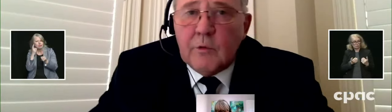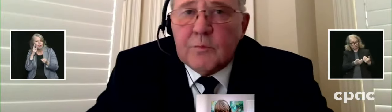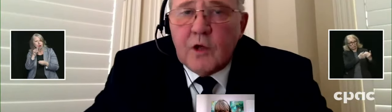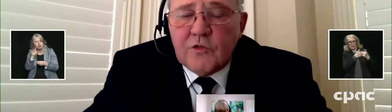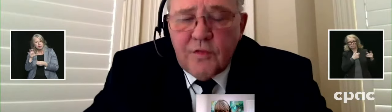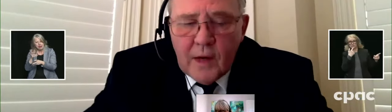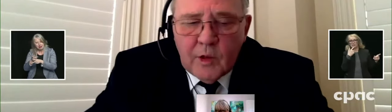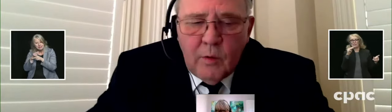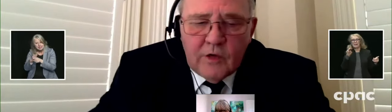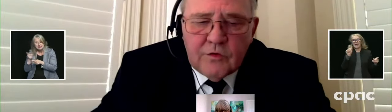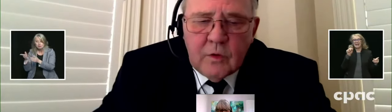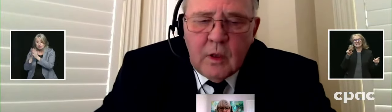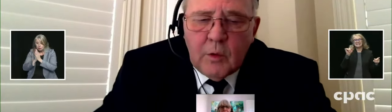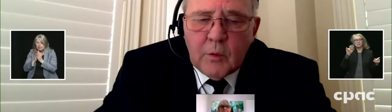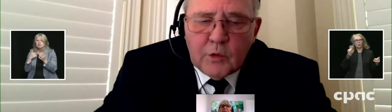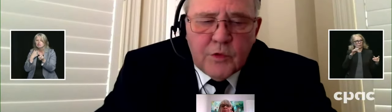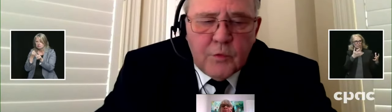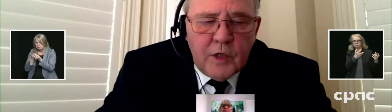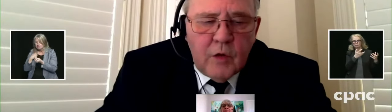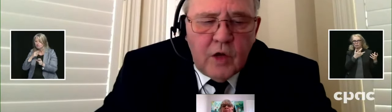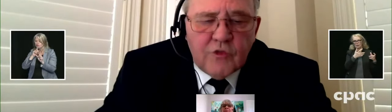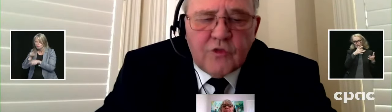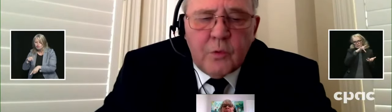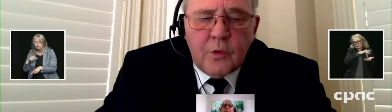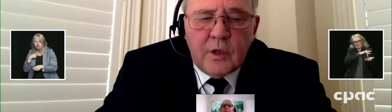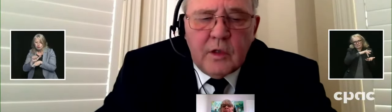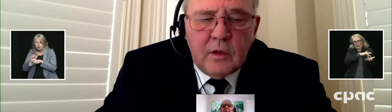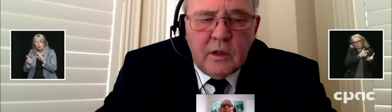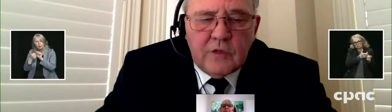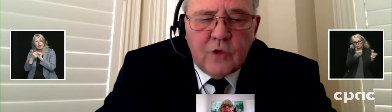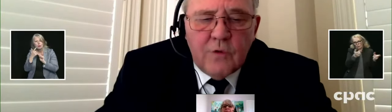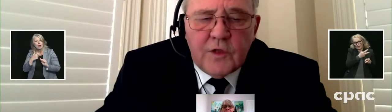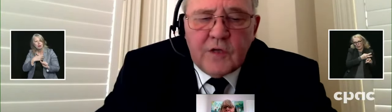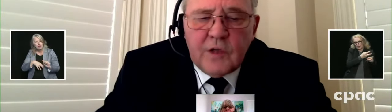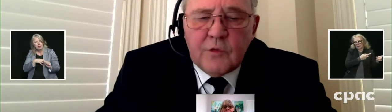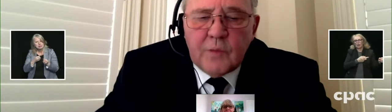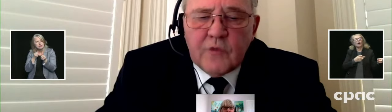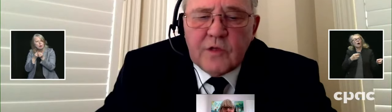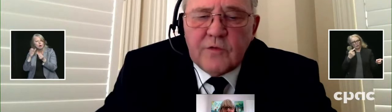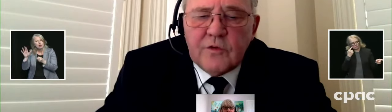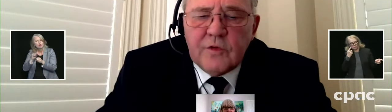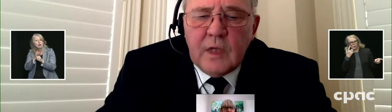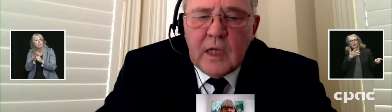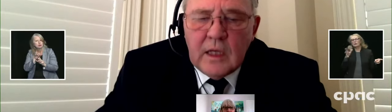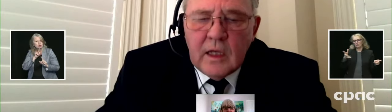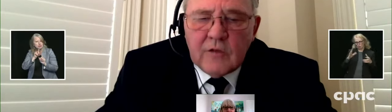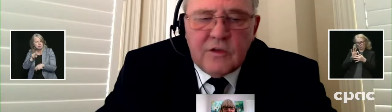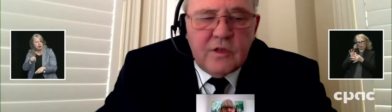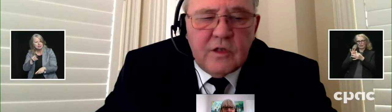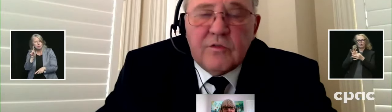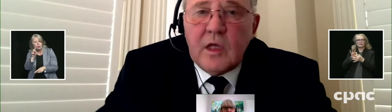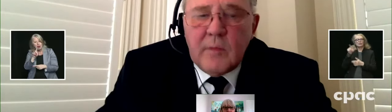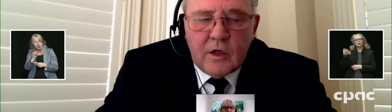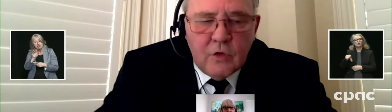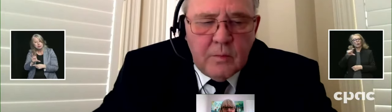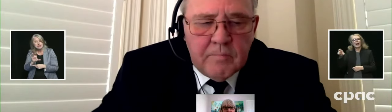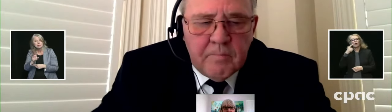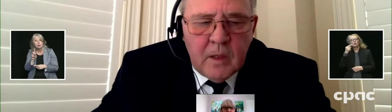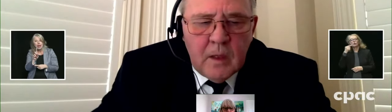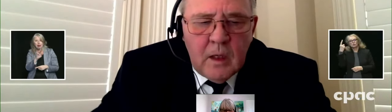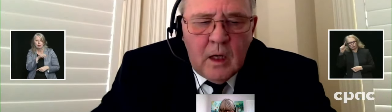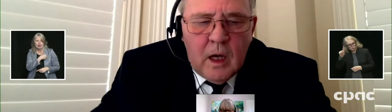in response to that request, we worked with the Red Cross to support its COVID-19 response efforts in LTCs in